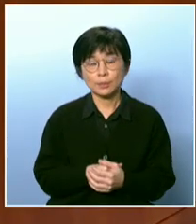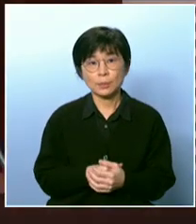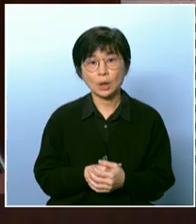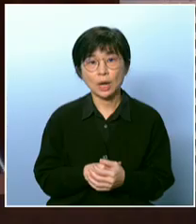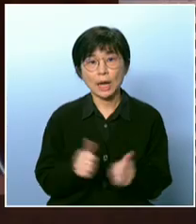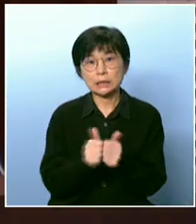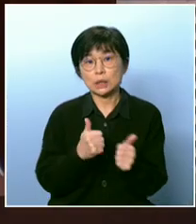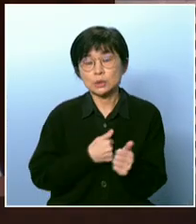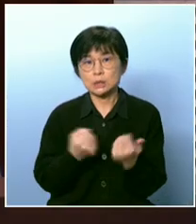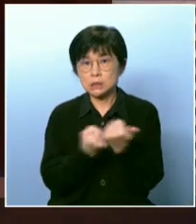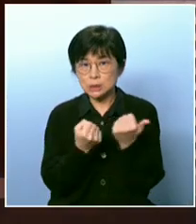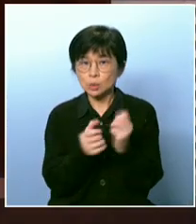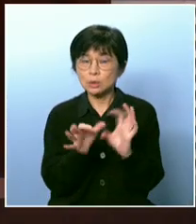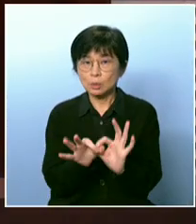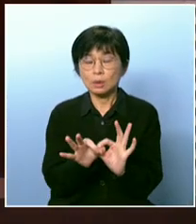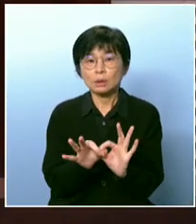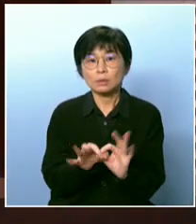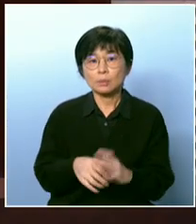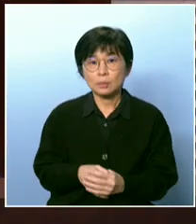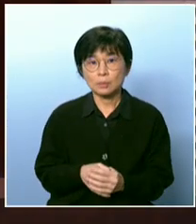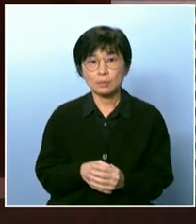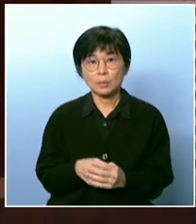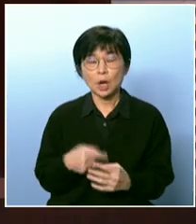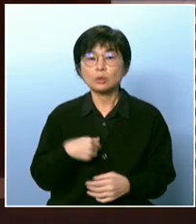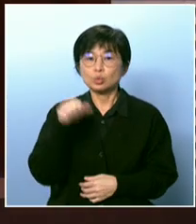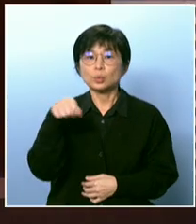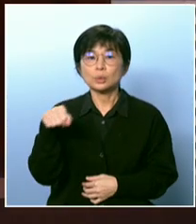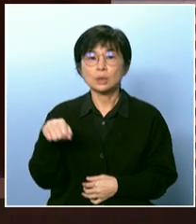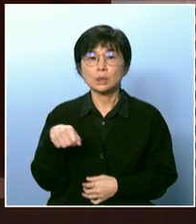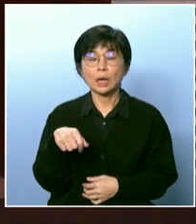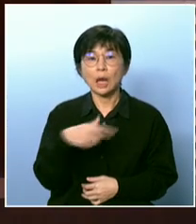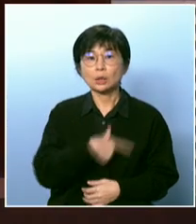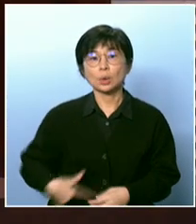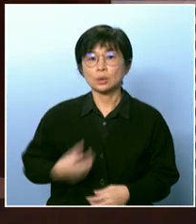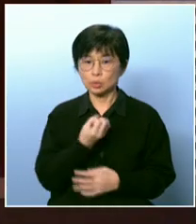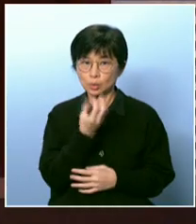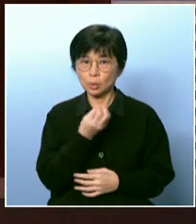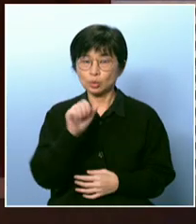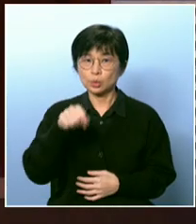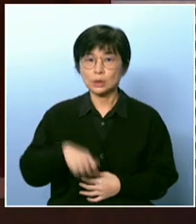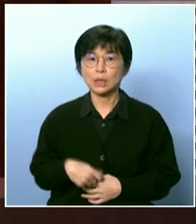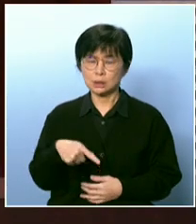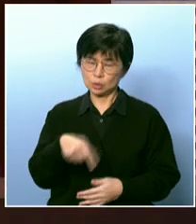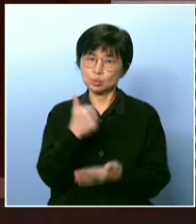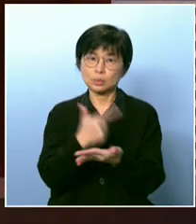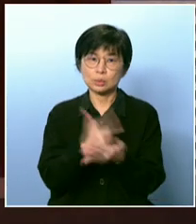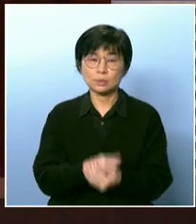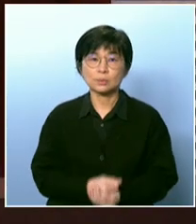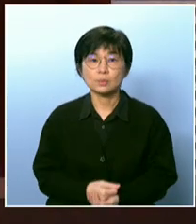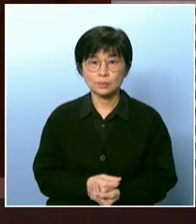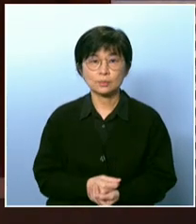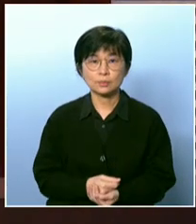a consultant or university to conduct a review in future again. Ms. Zhou Chen, thank